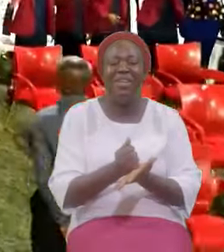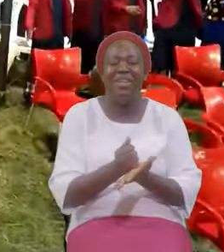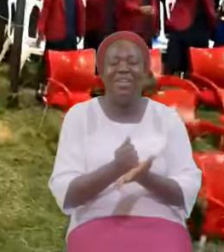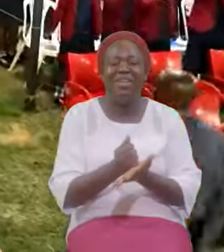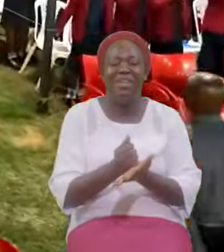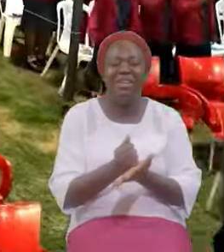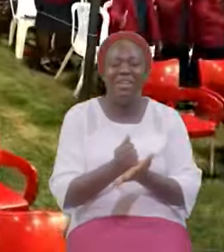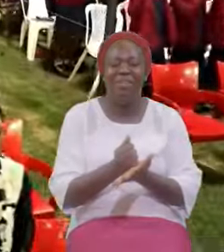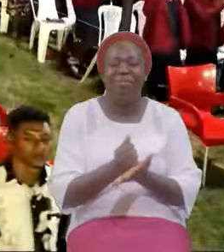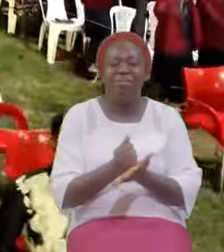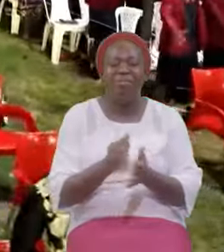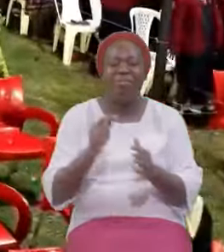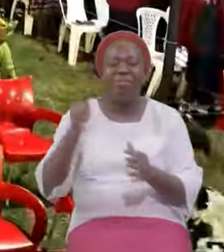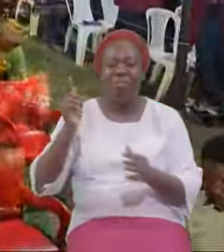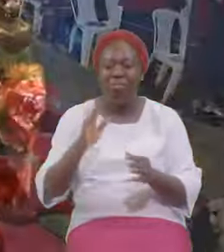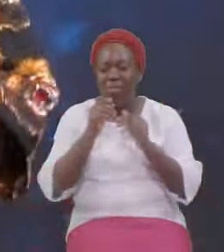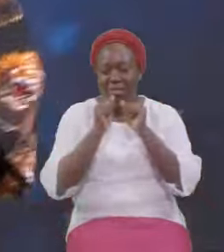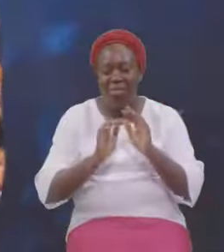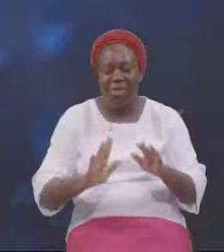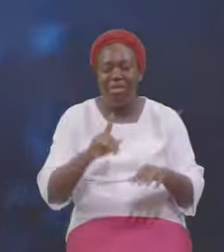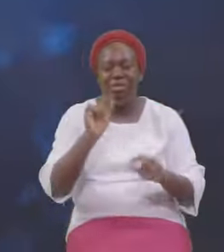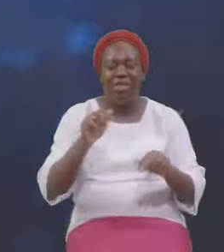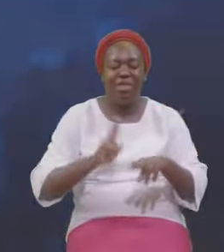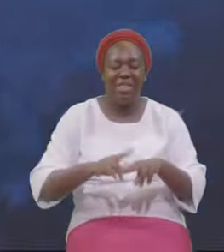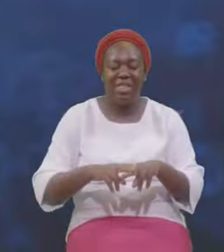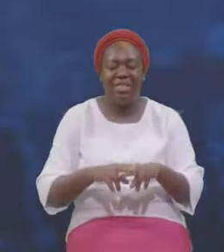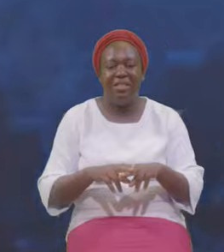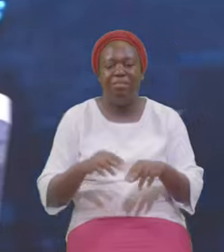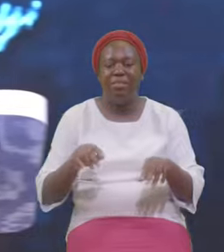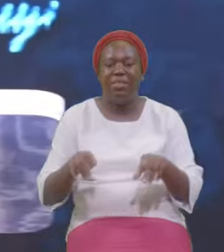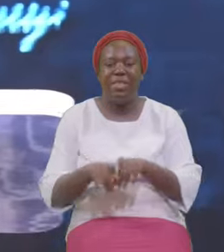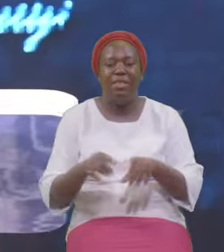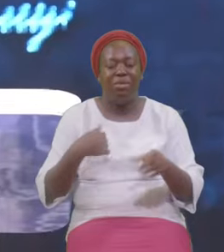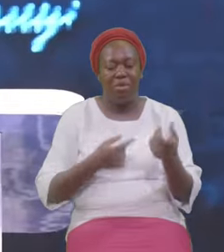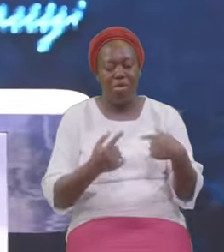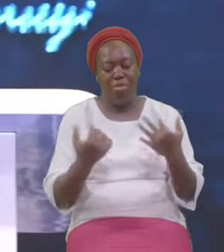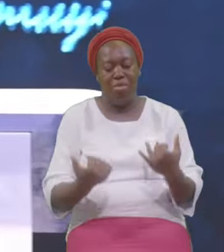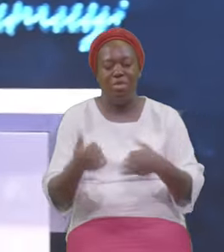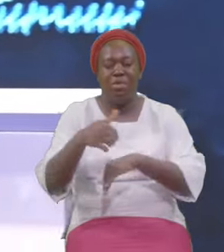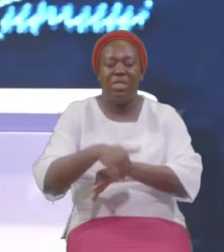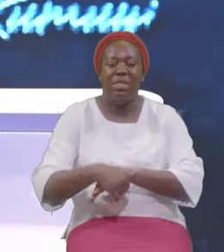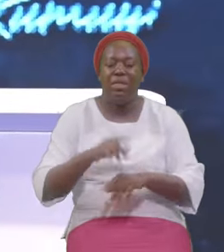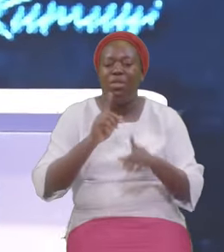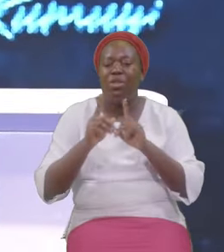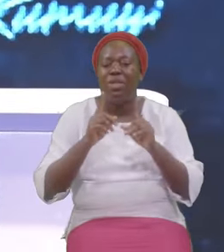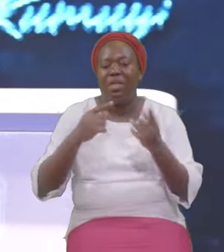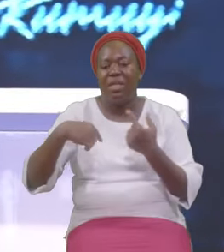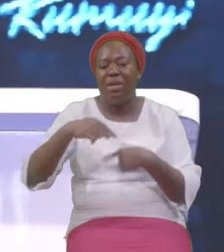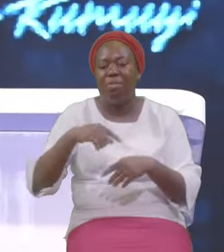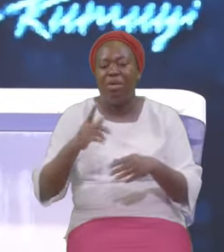God bless you. You can sit down. And we come tonight talking about the